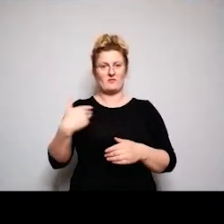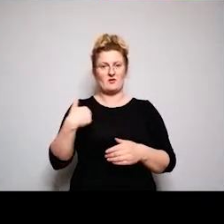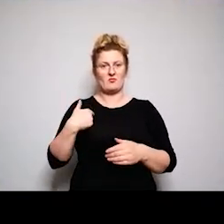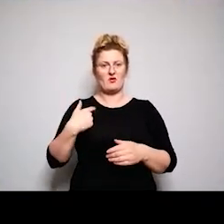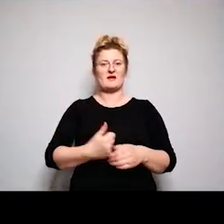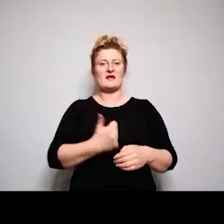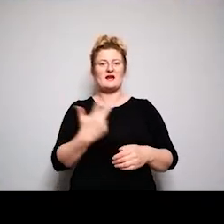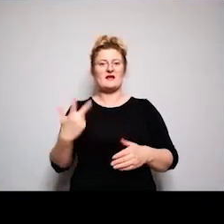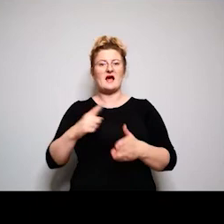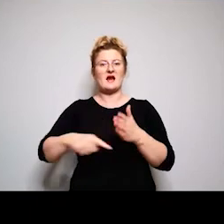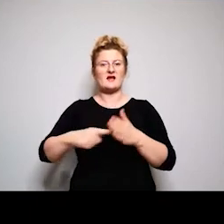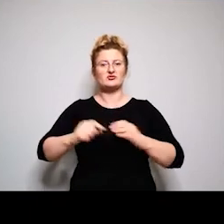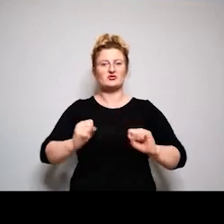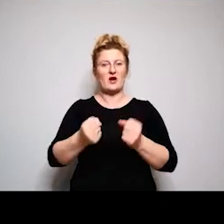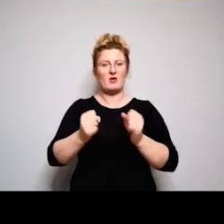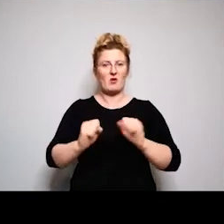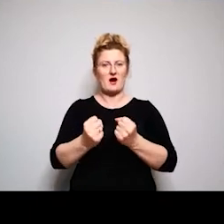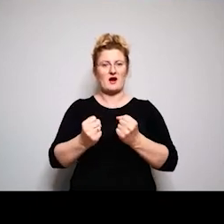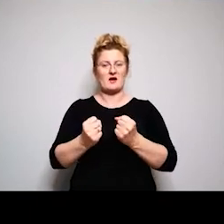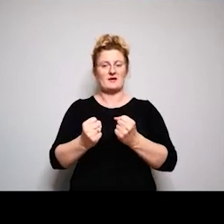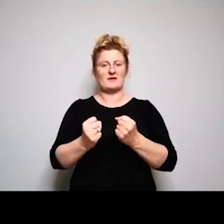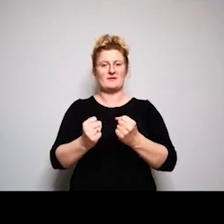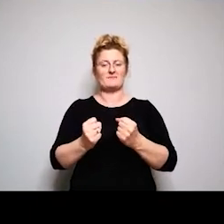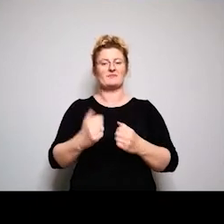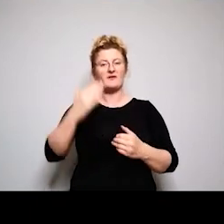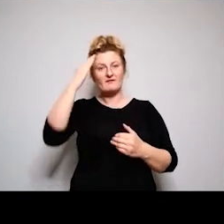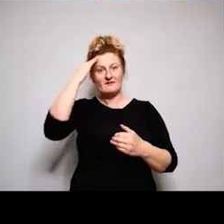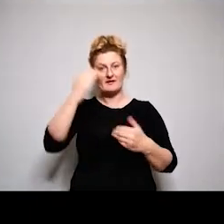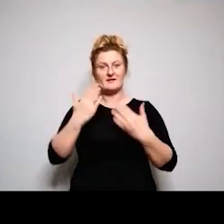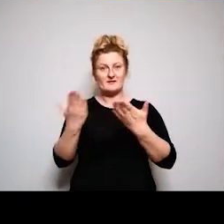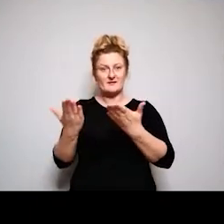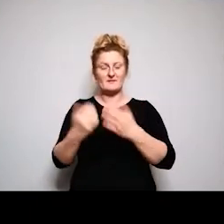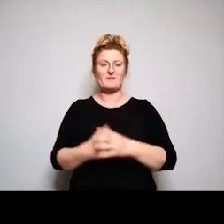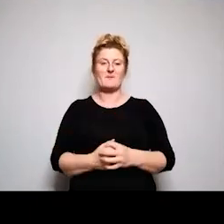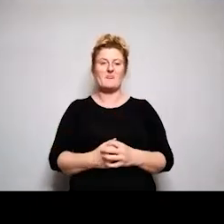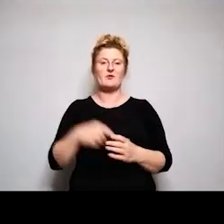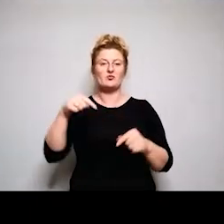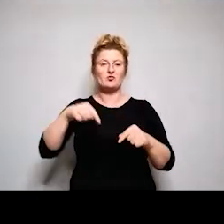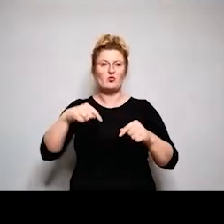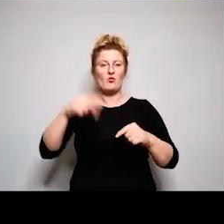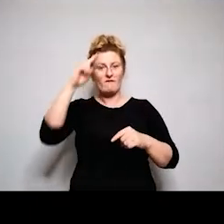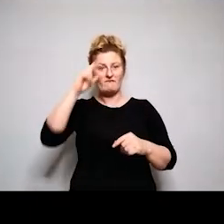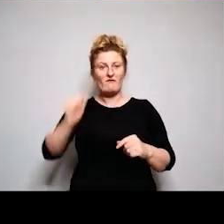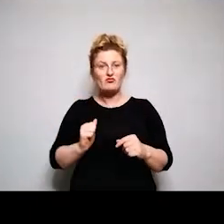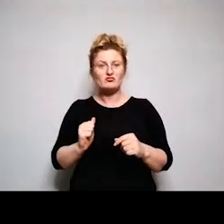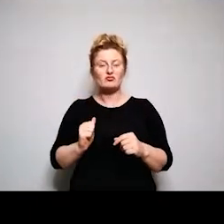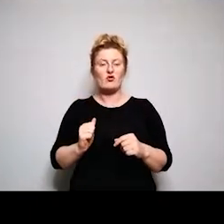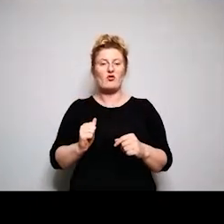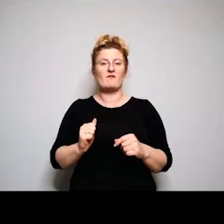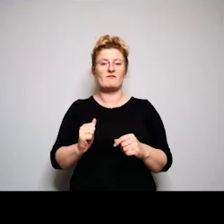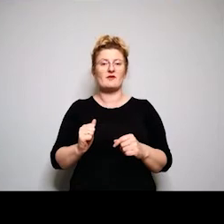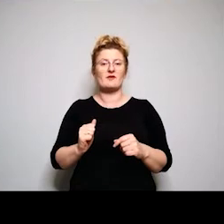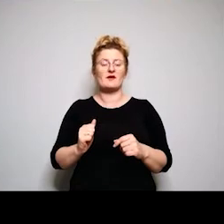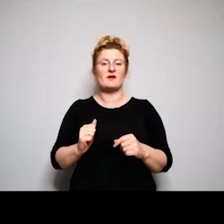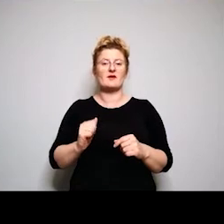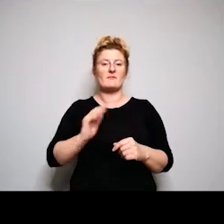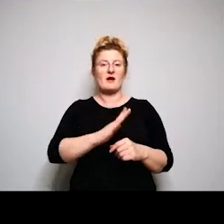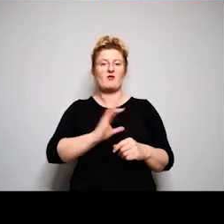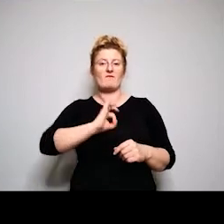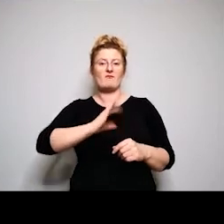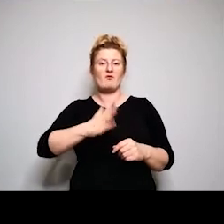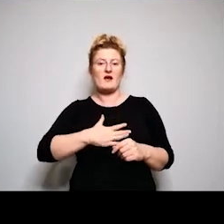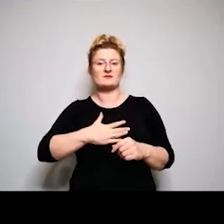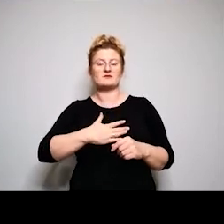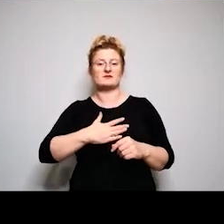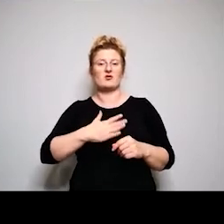and they got retired. It was like really the top militaries of the armed forces in Bolivia,